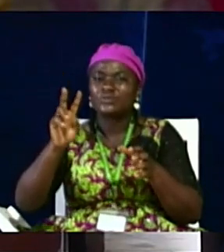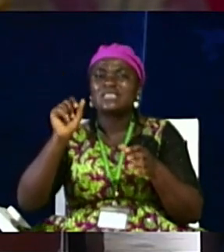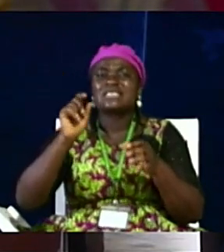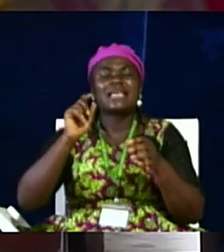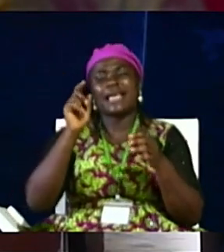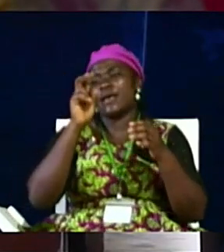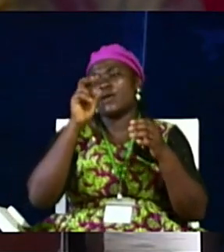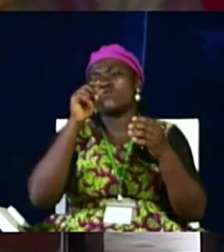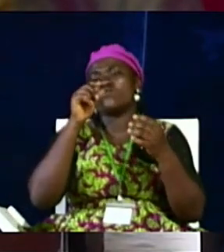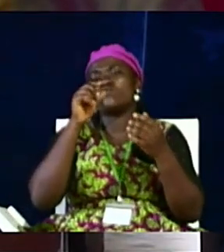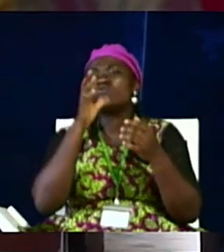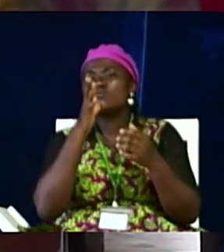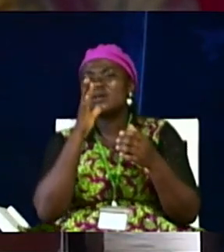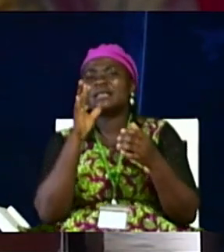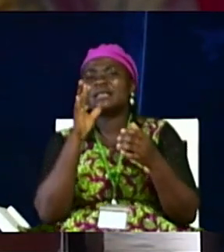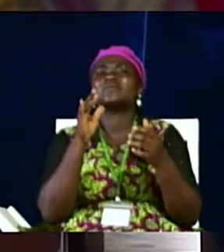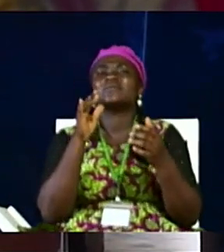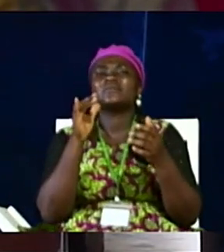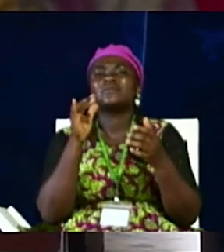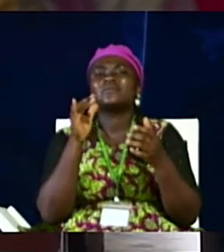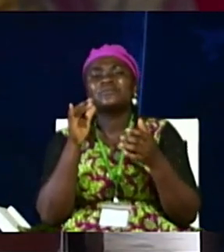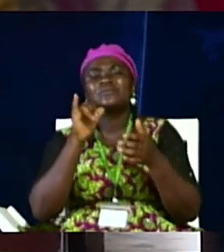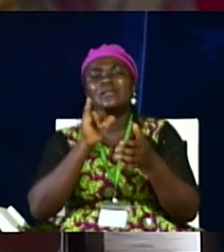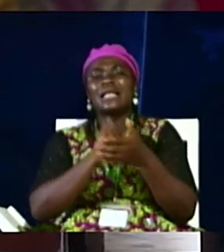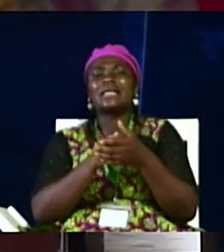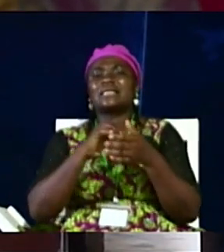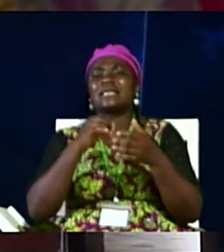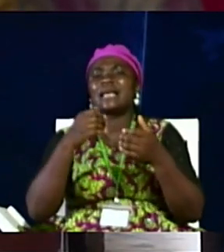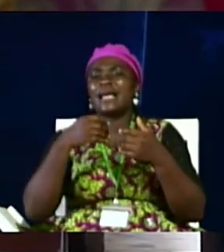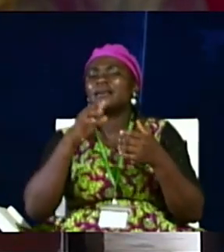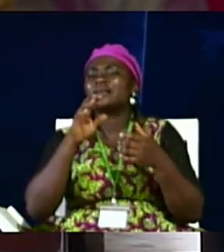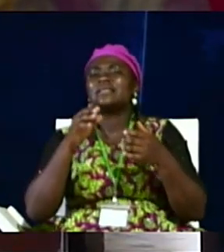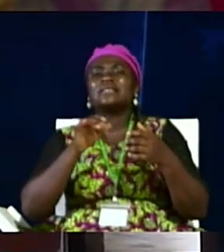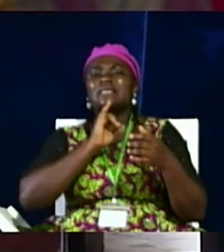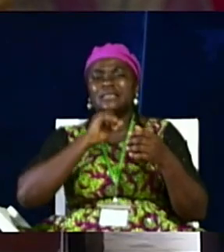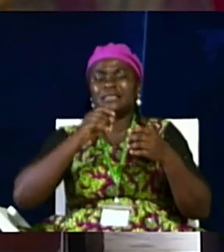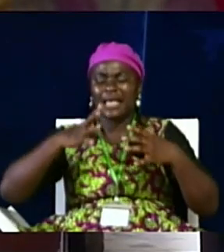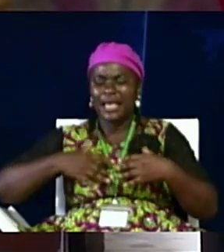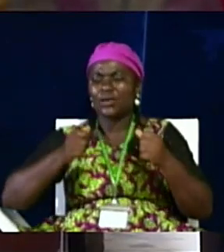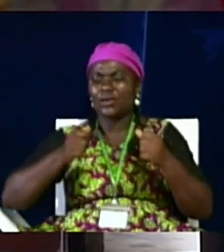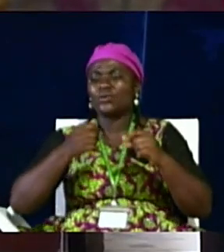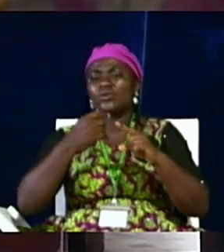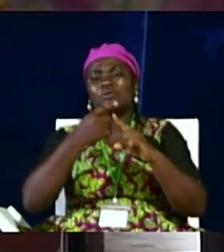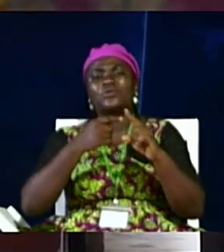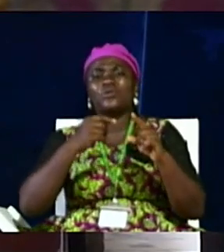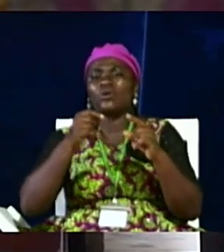which have been healed of evil spirits and infirmities, Mary called